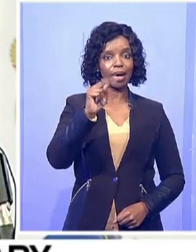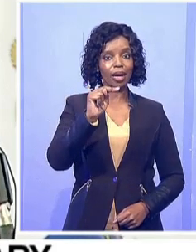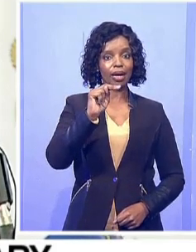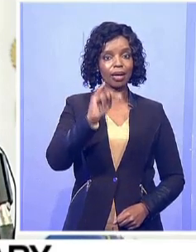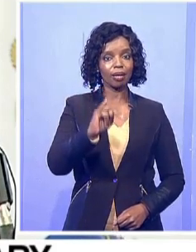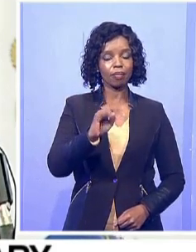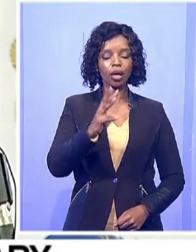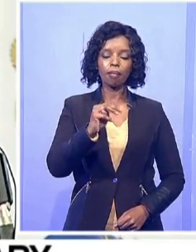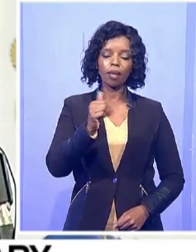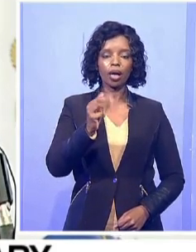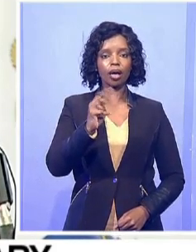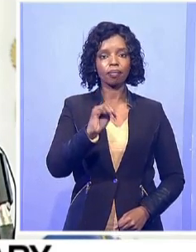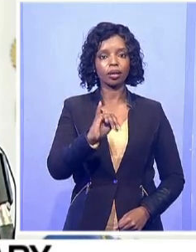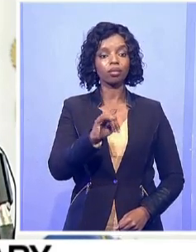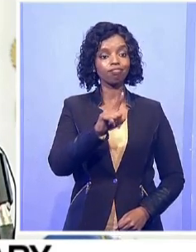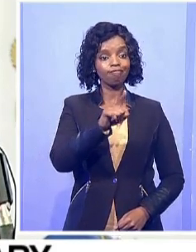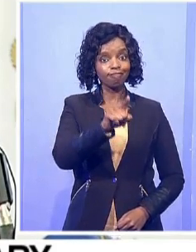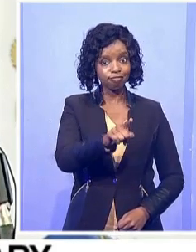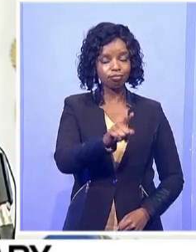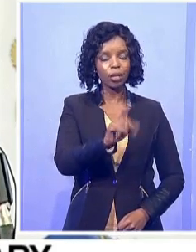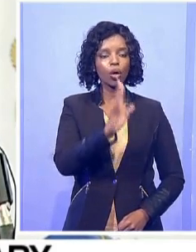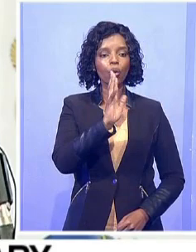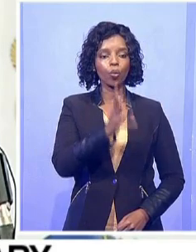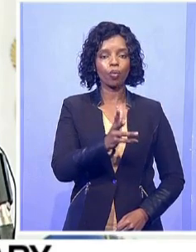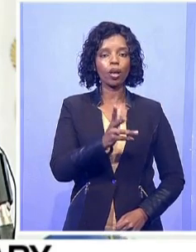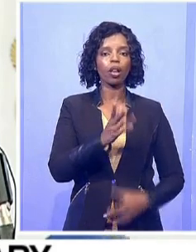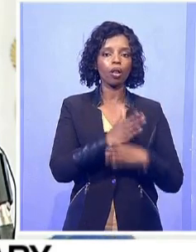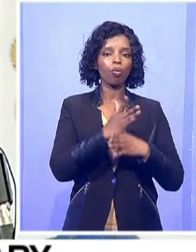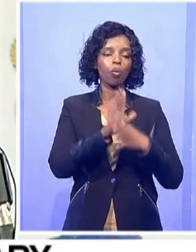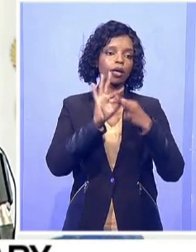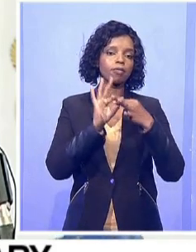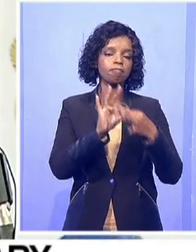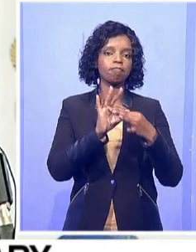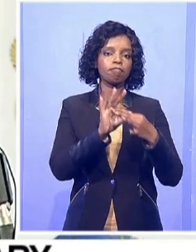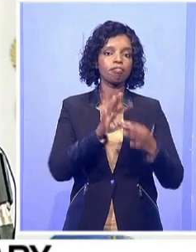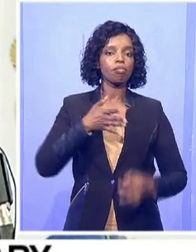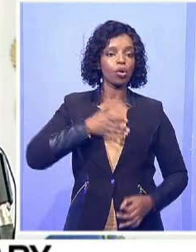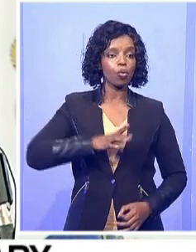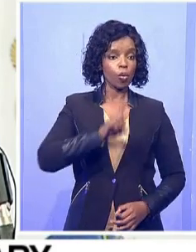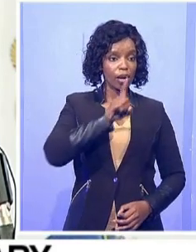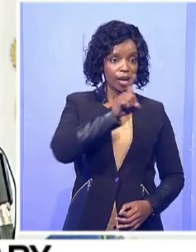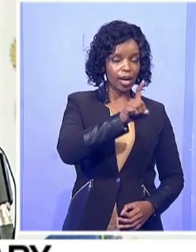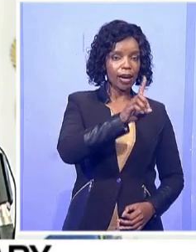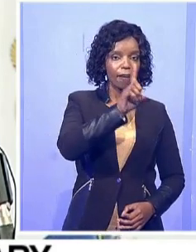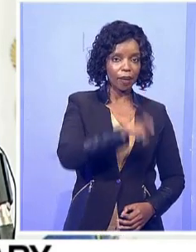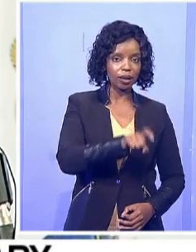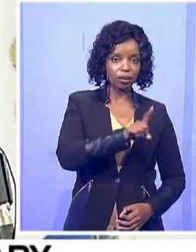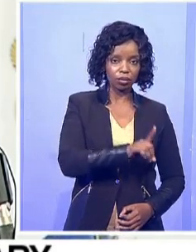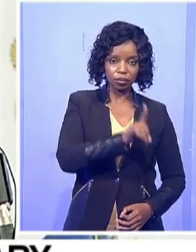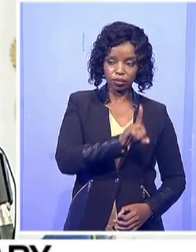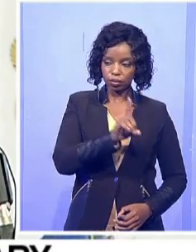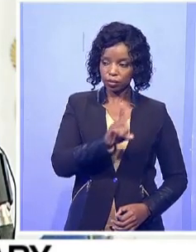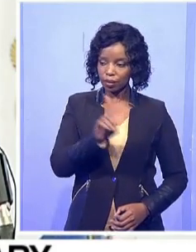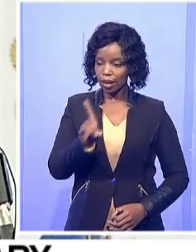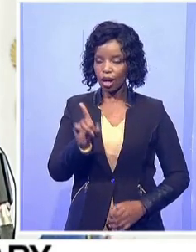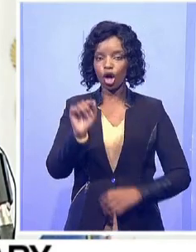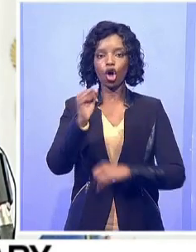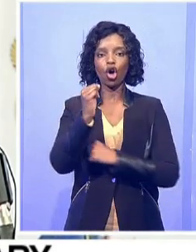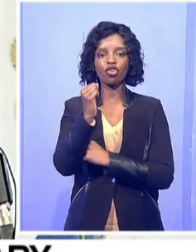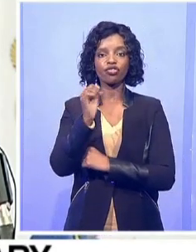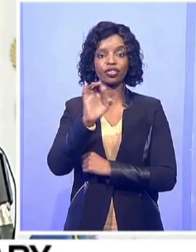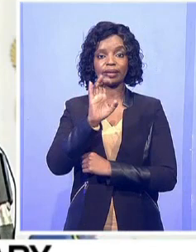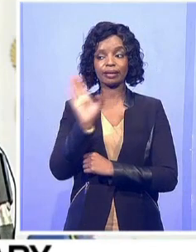to present herself to the office of the Premier so that he can try and help the